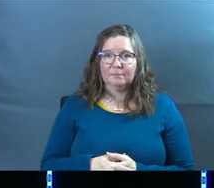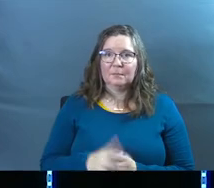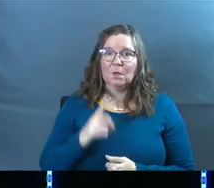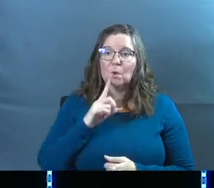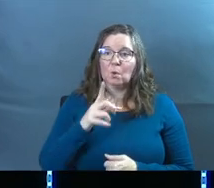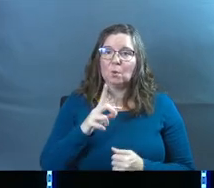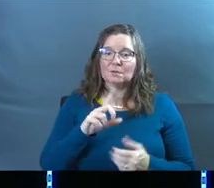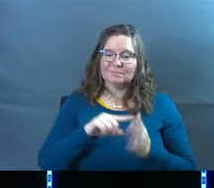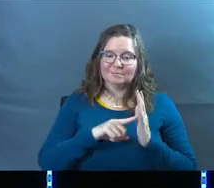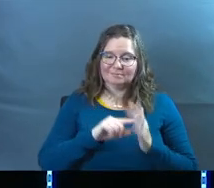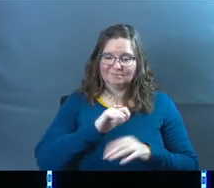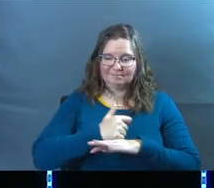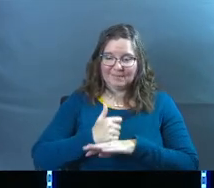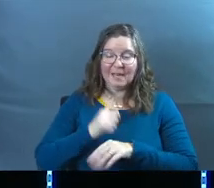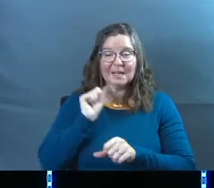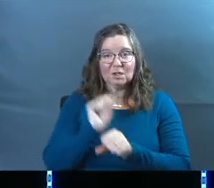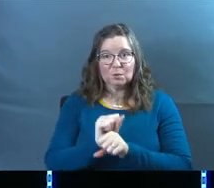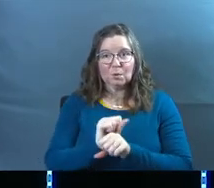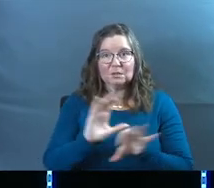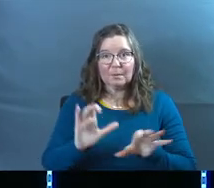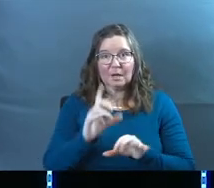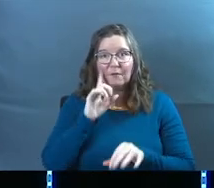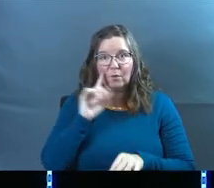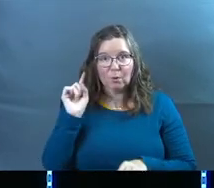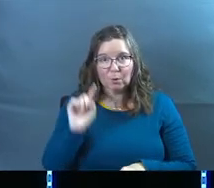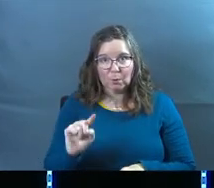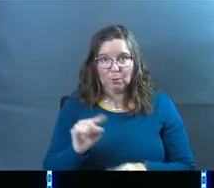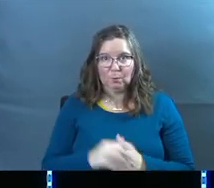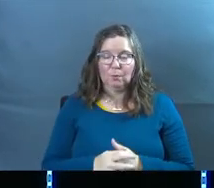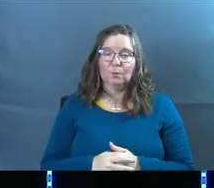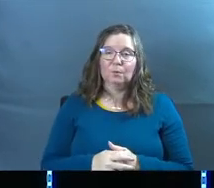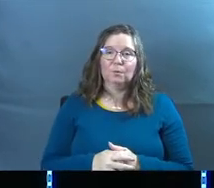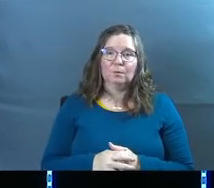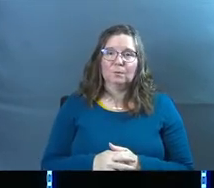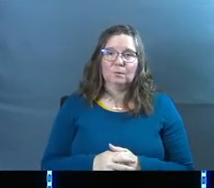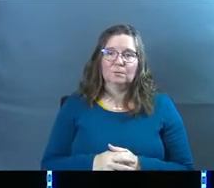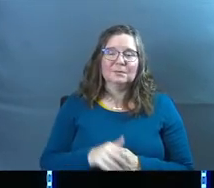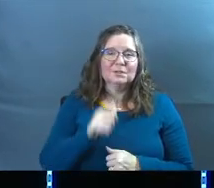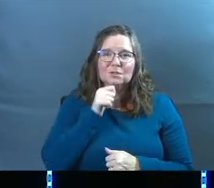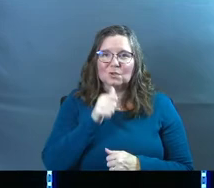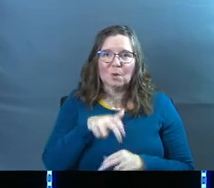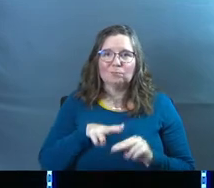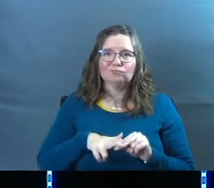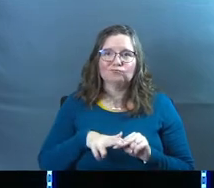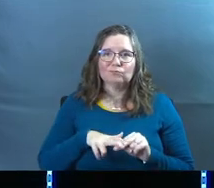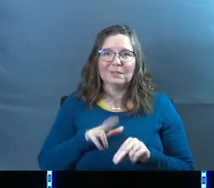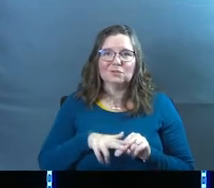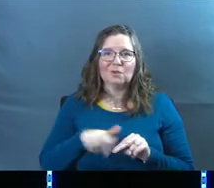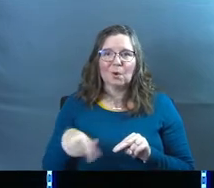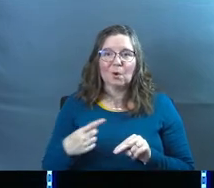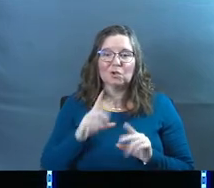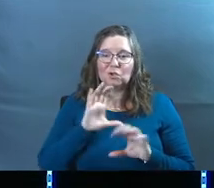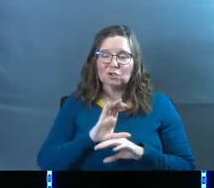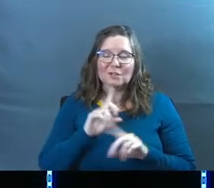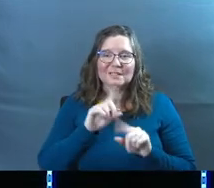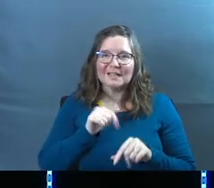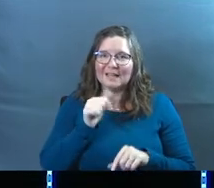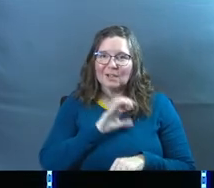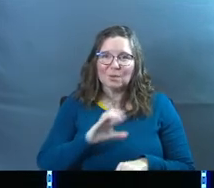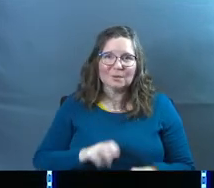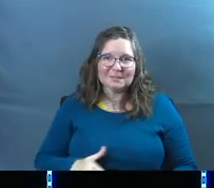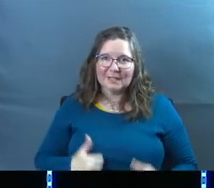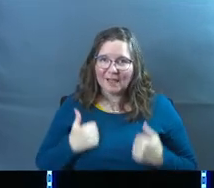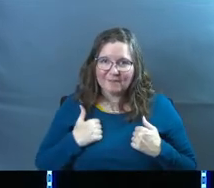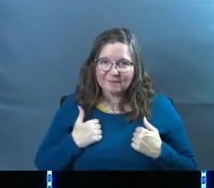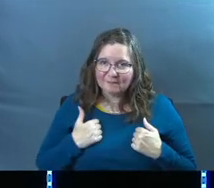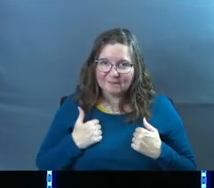And those have been mapped out for you, and he's got work to be done for you. Don't warm a chair. Your church attendance is not your Christian